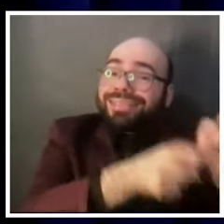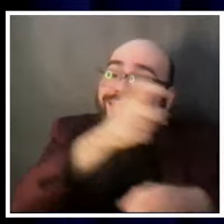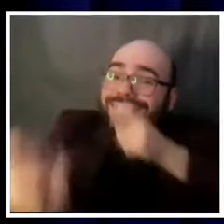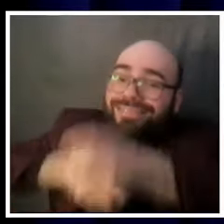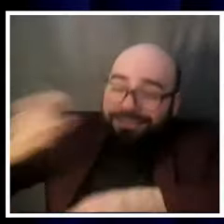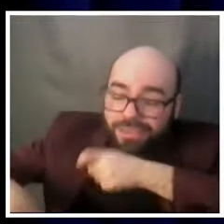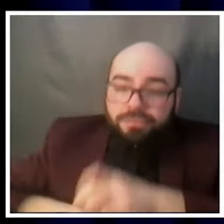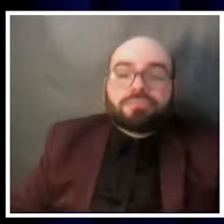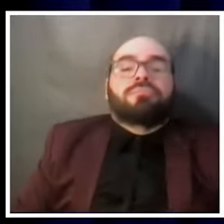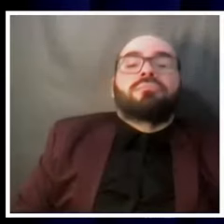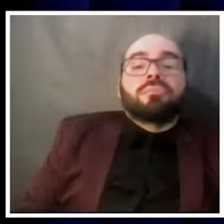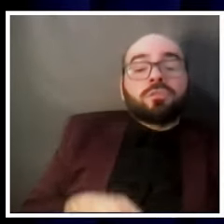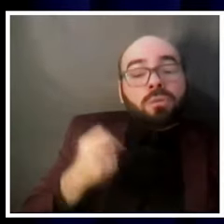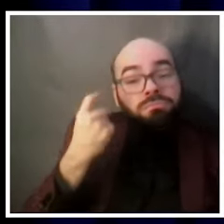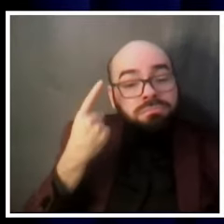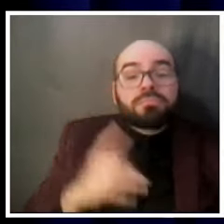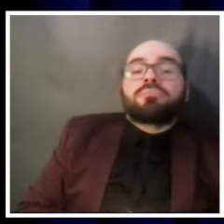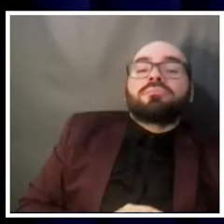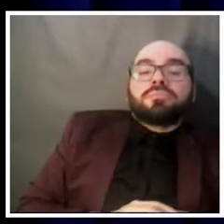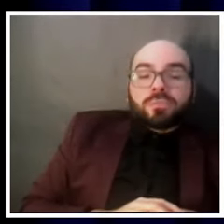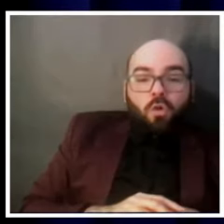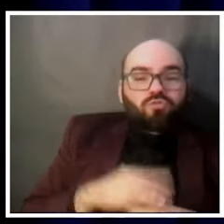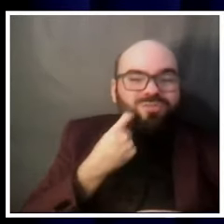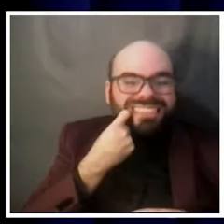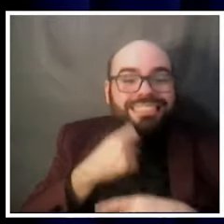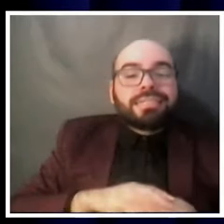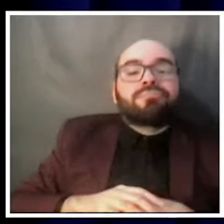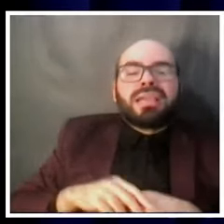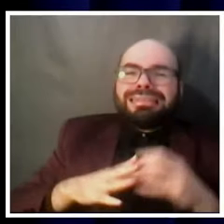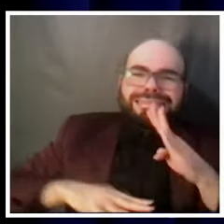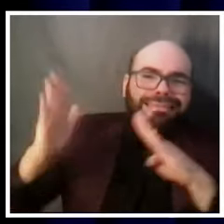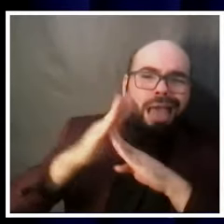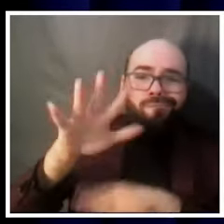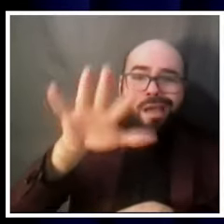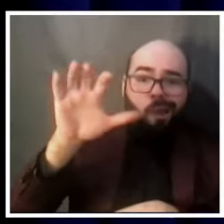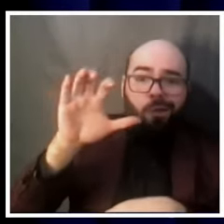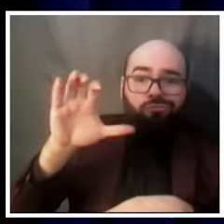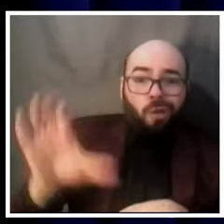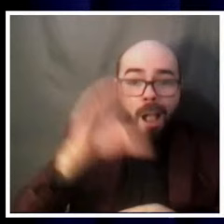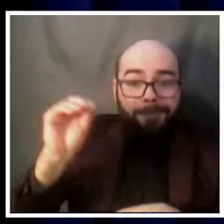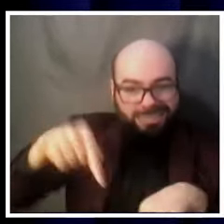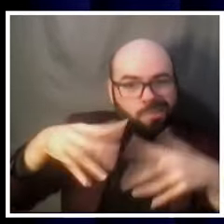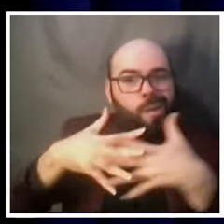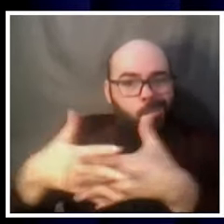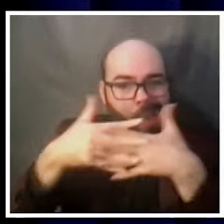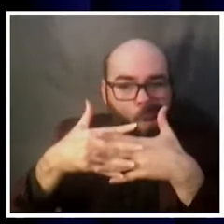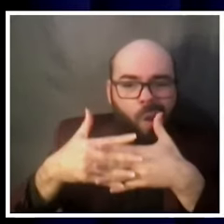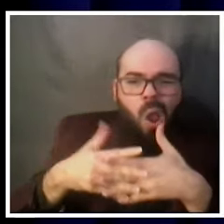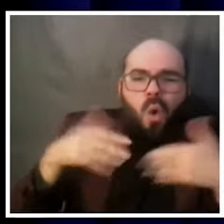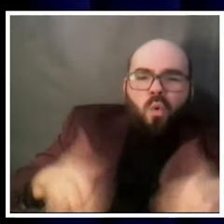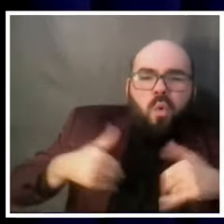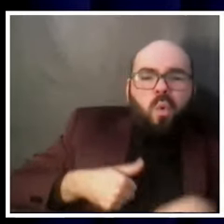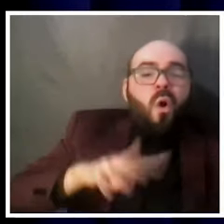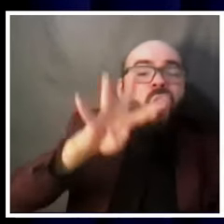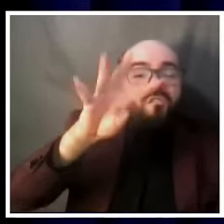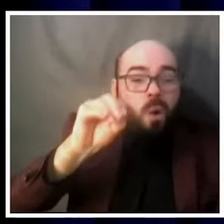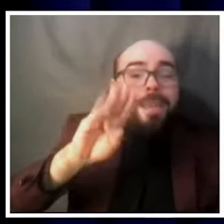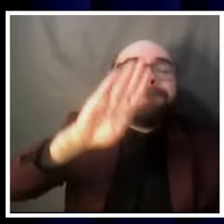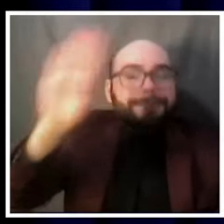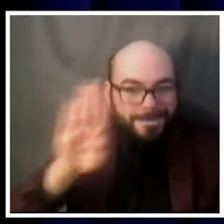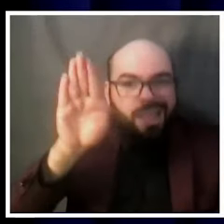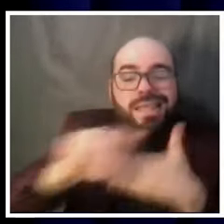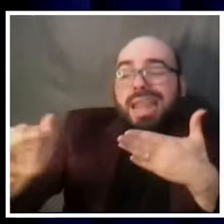Fortune 500, made $40 billion in profit and paid zero in federal